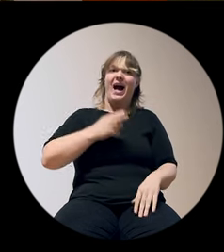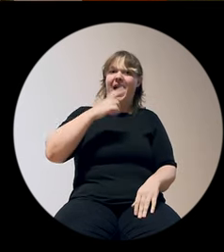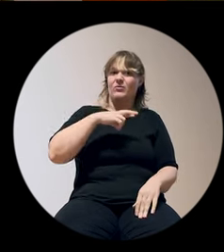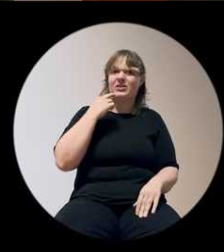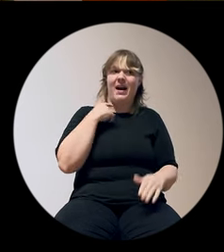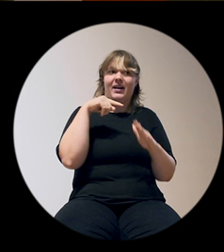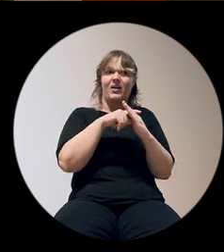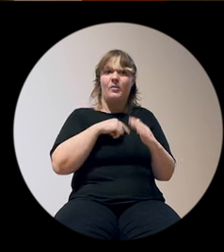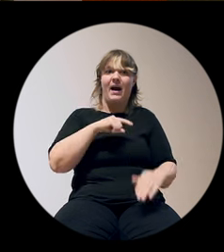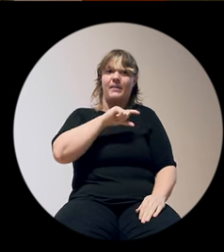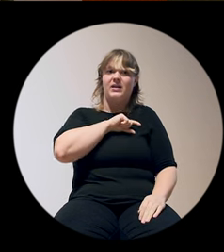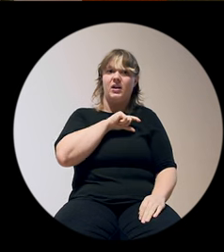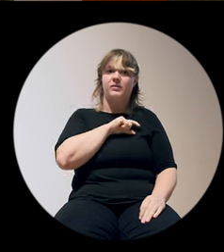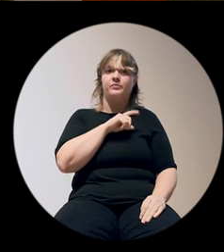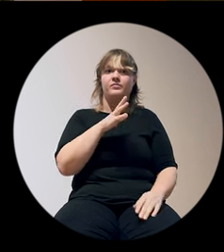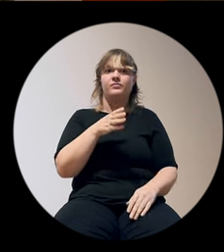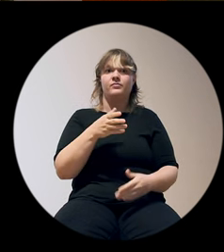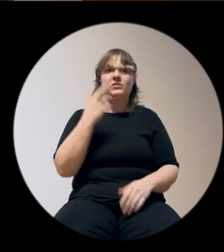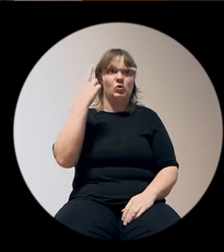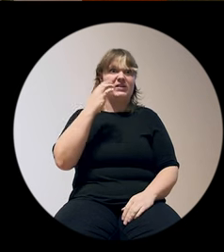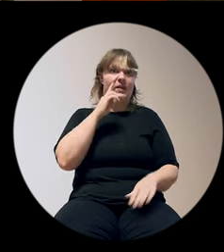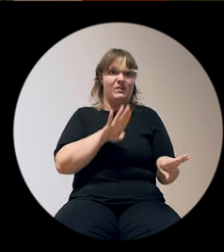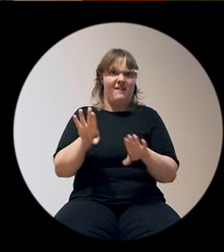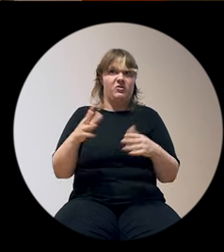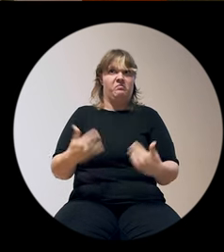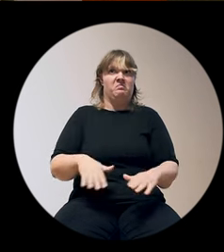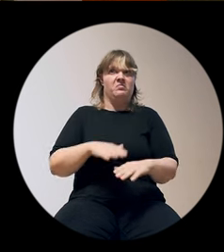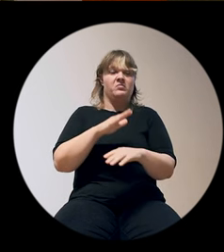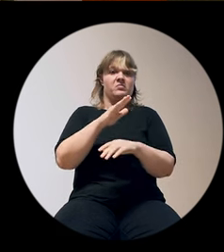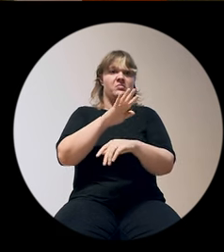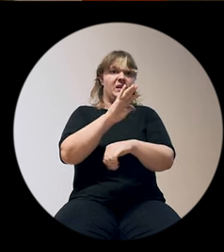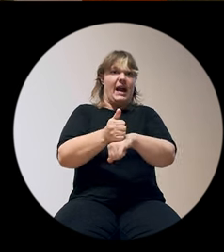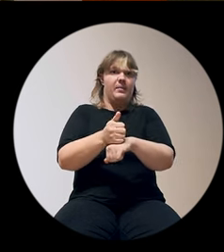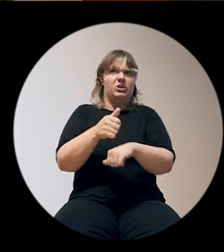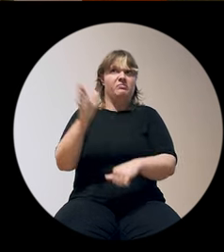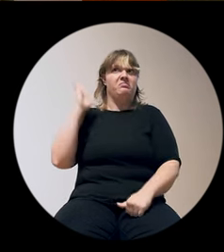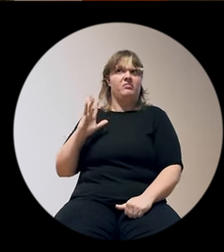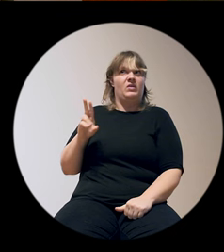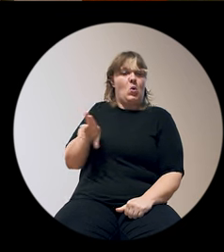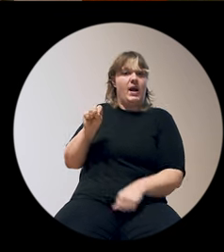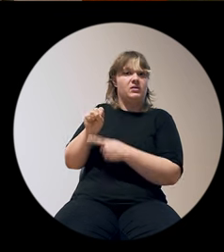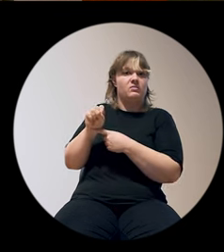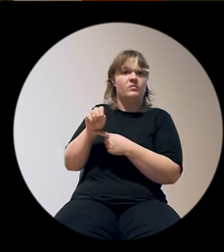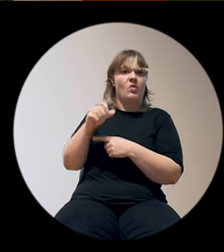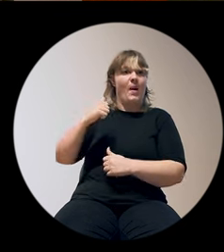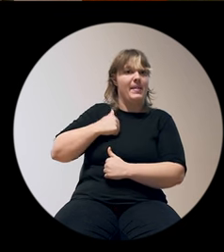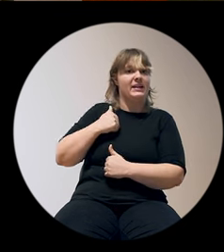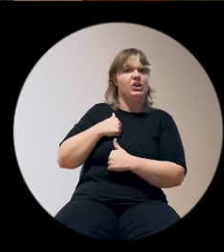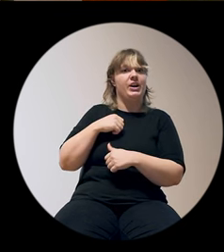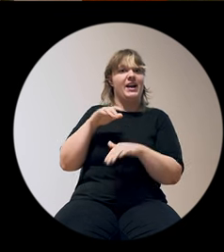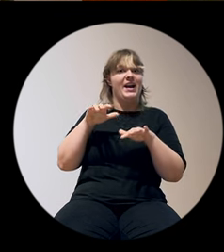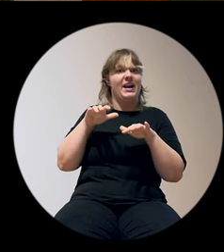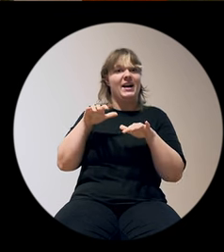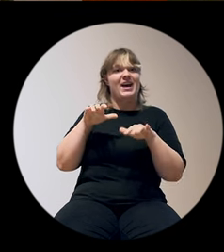killed by police officers. The precedent for this behavior has been well established throughout the history of the United States, in which military, cavalry, and settlers